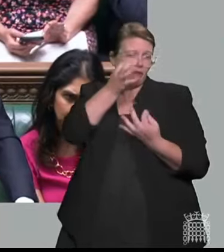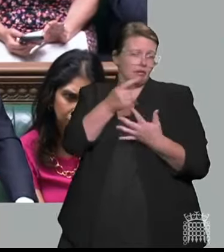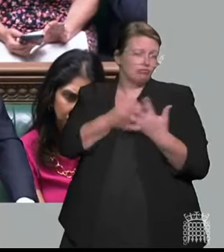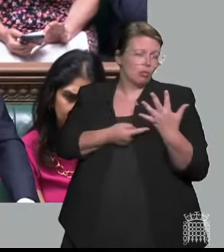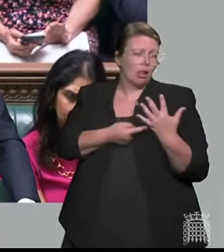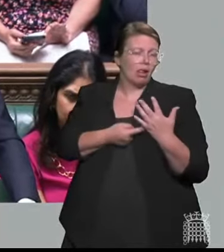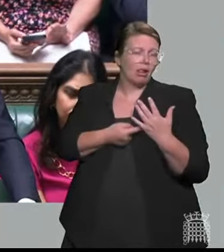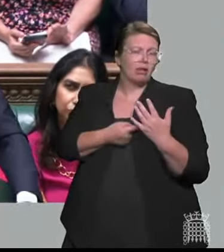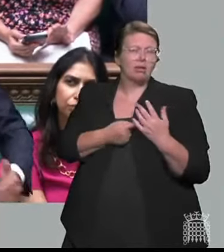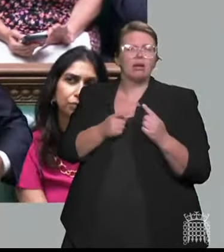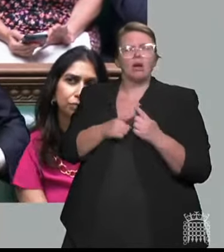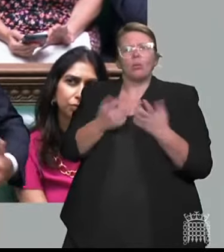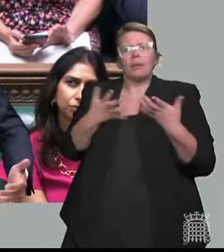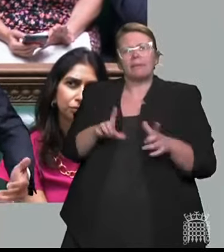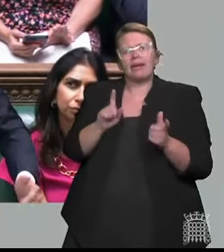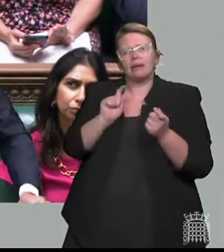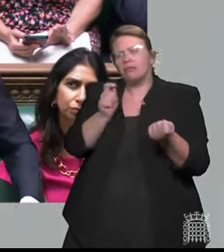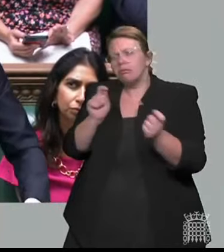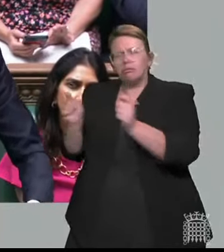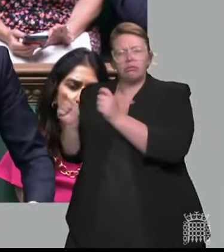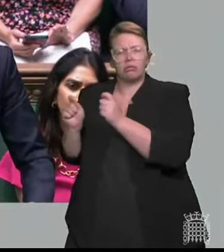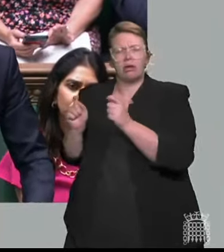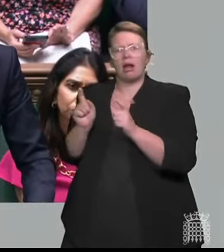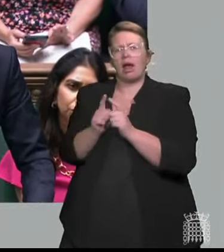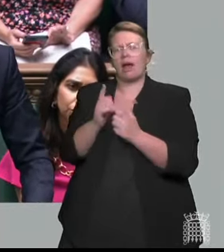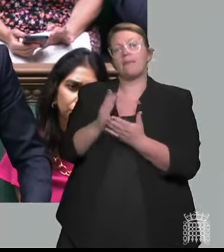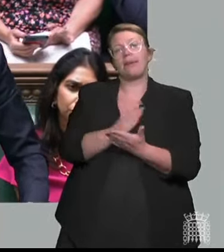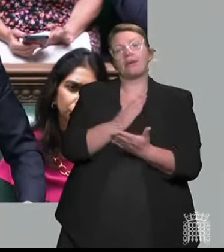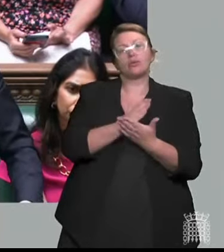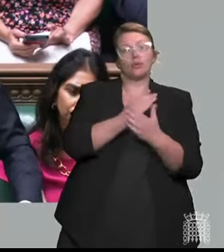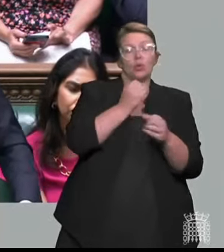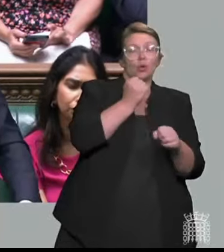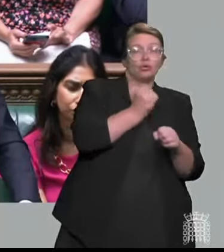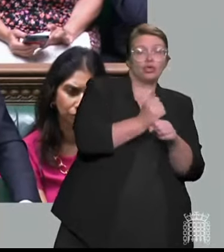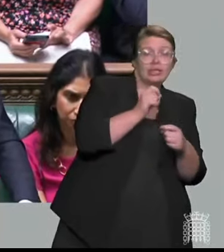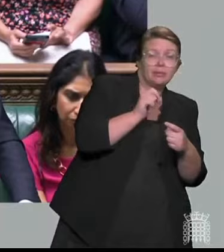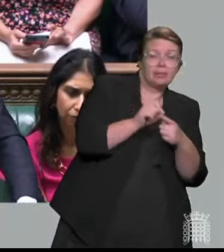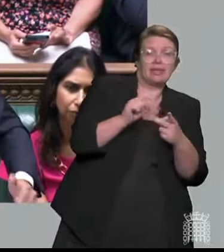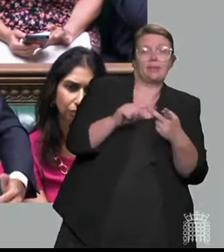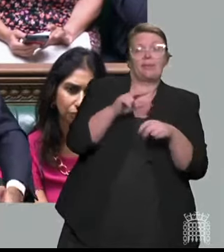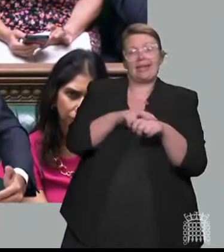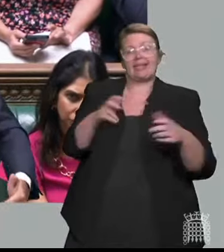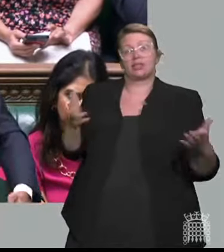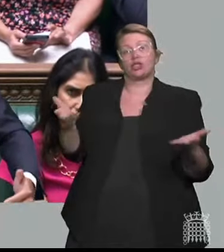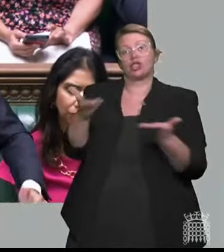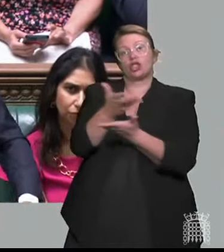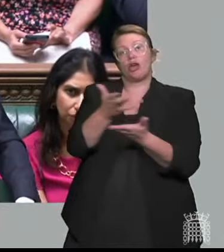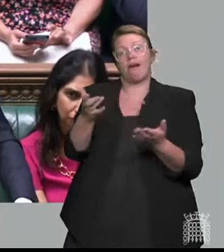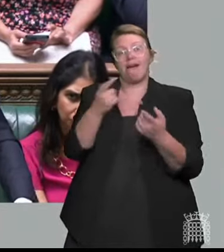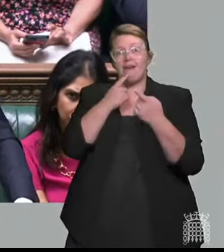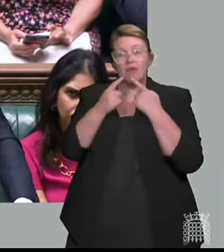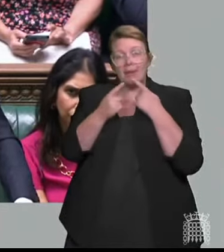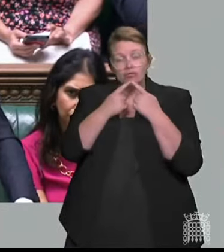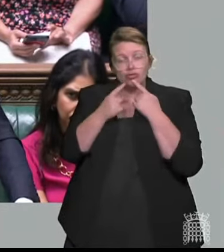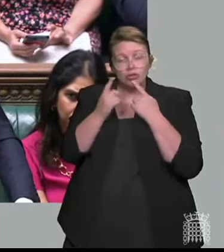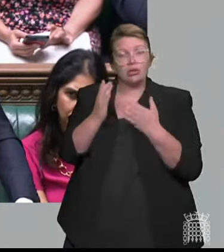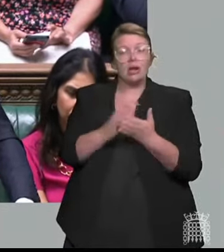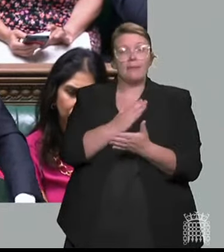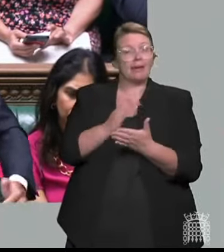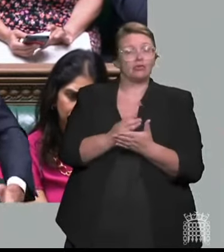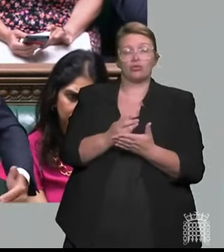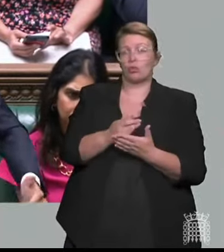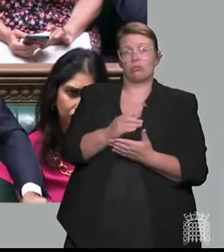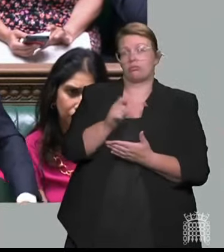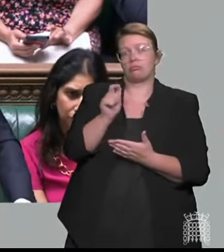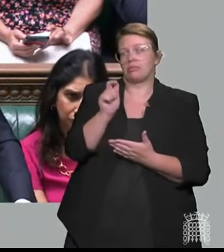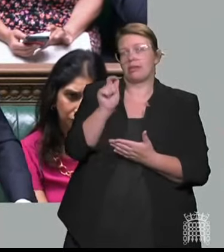For example, we've taken action to improve information sharing between GPs and the police to make sure that people are not given access to